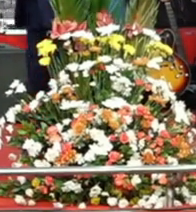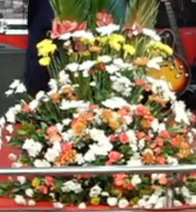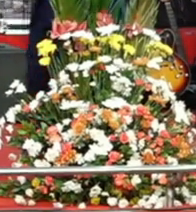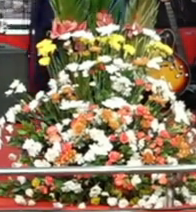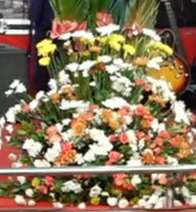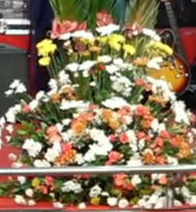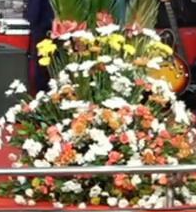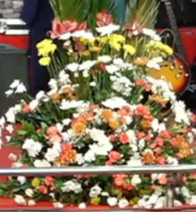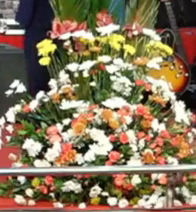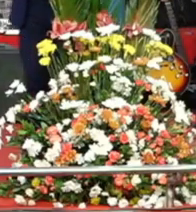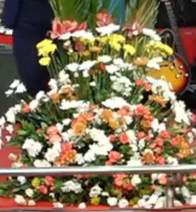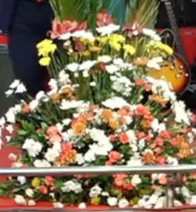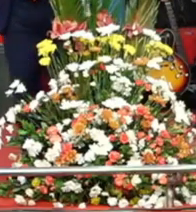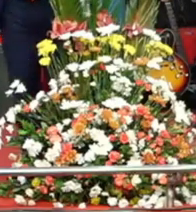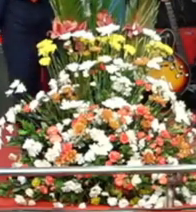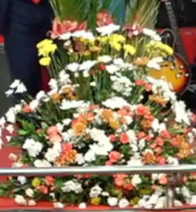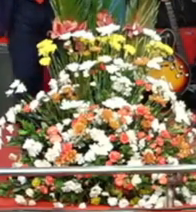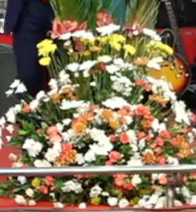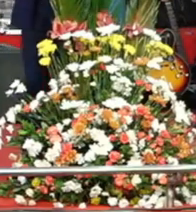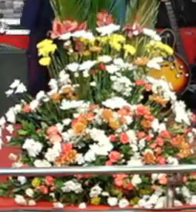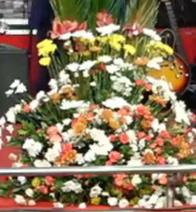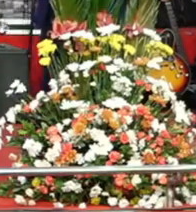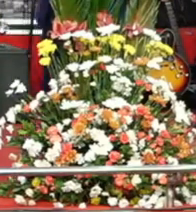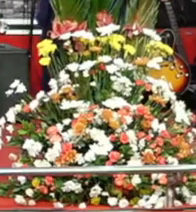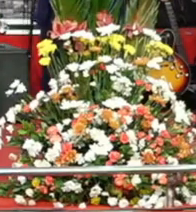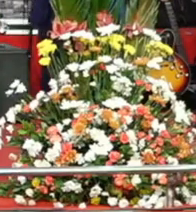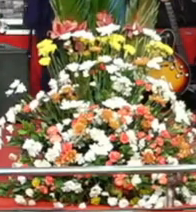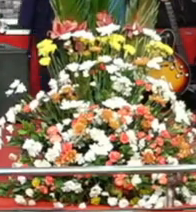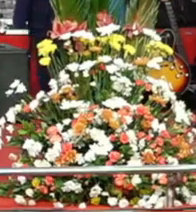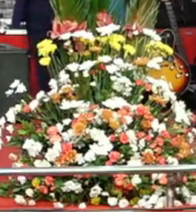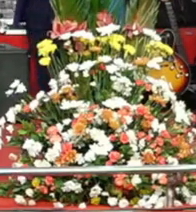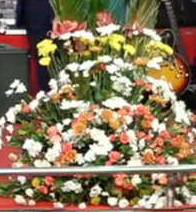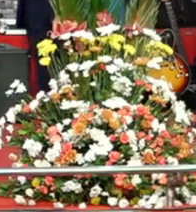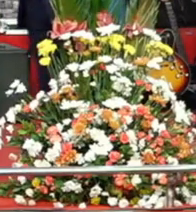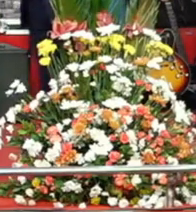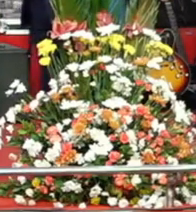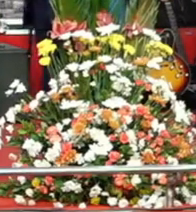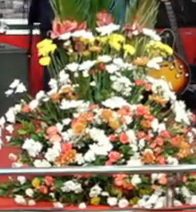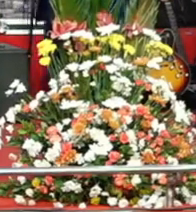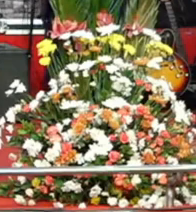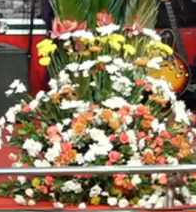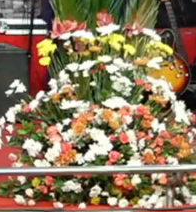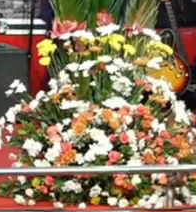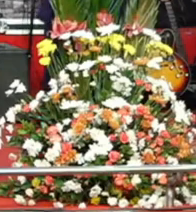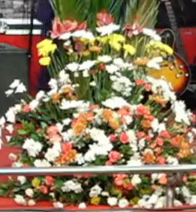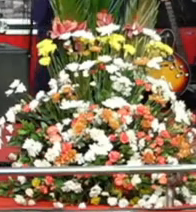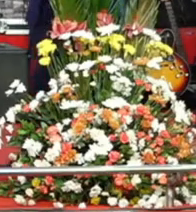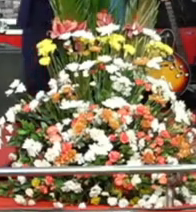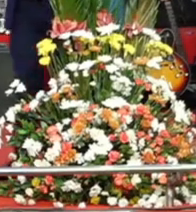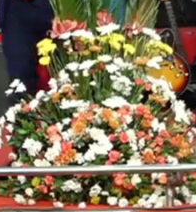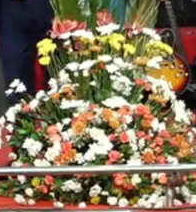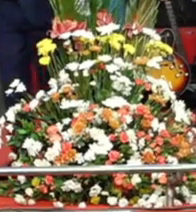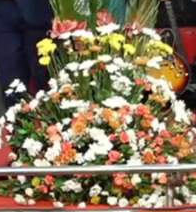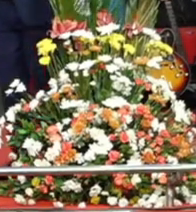where they will be nourished, where they will be fed. And I am a testimony and a